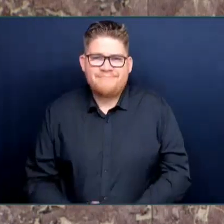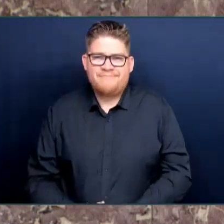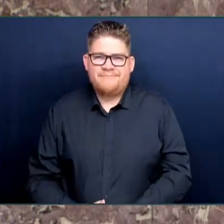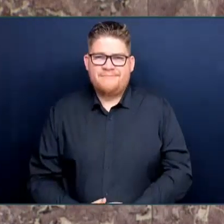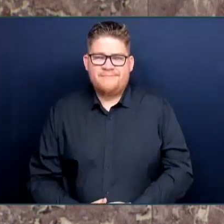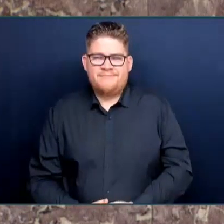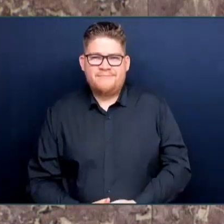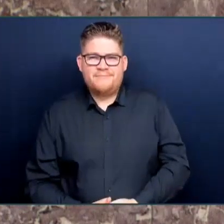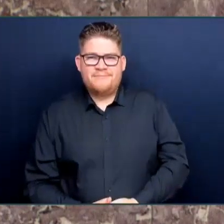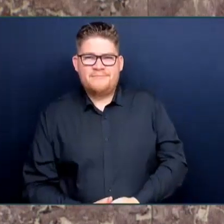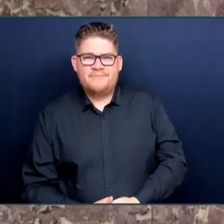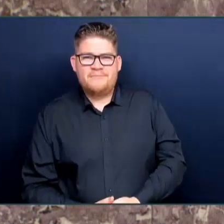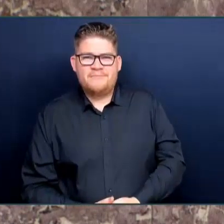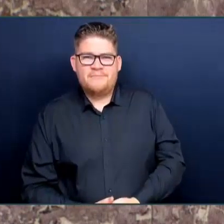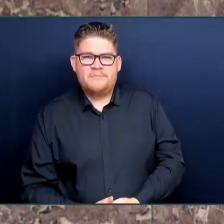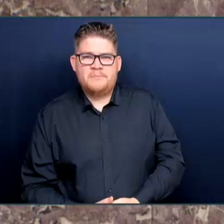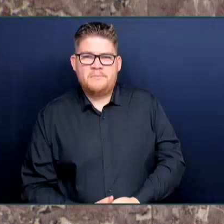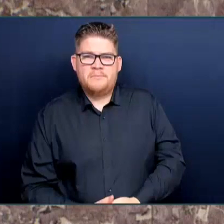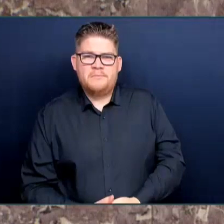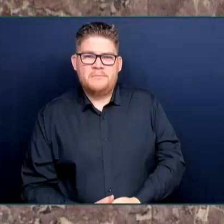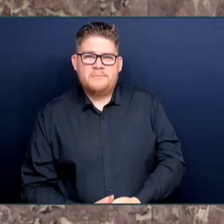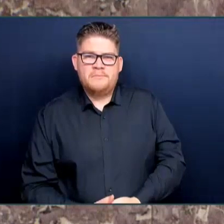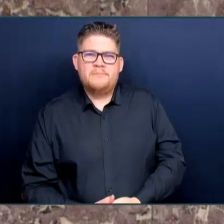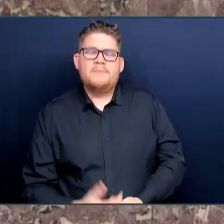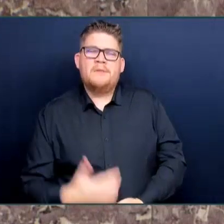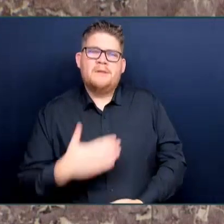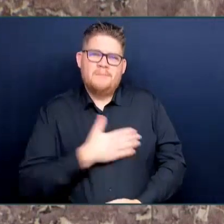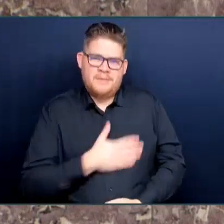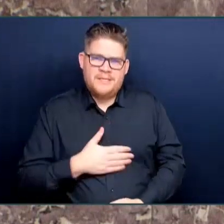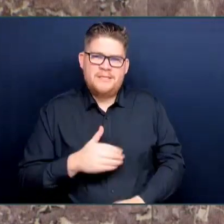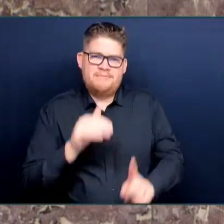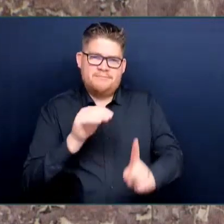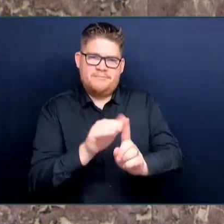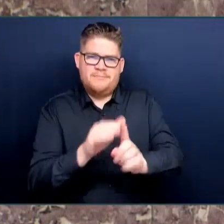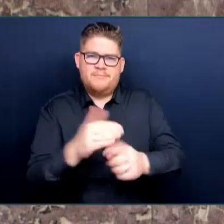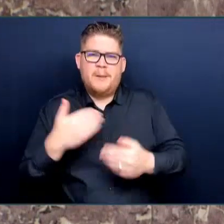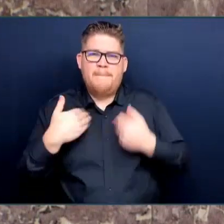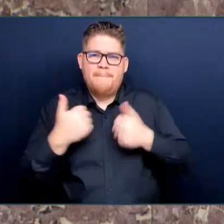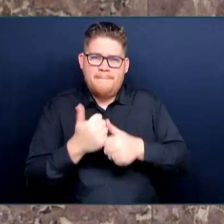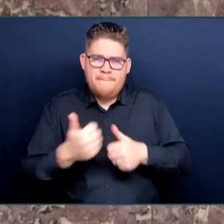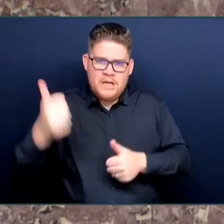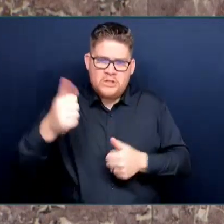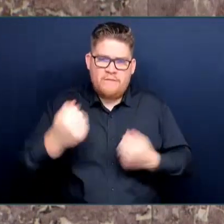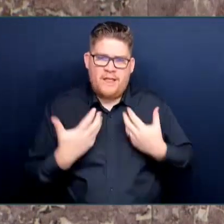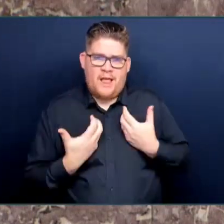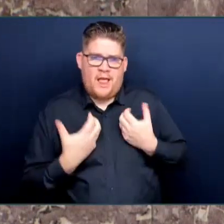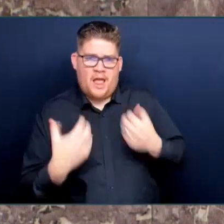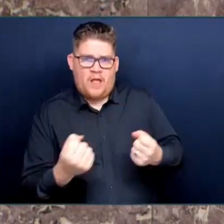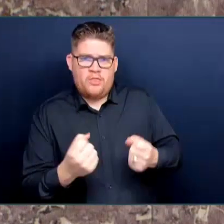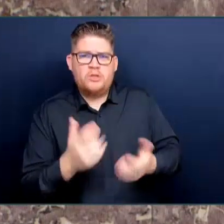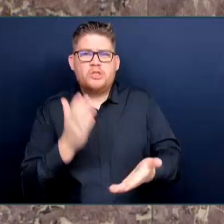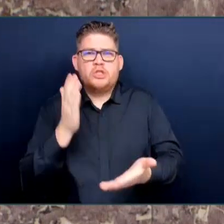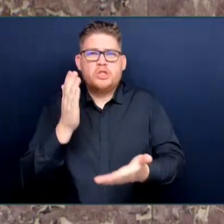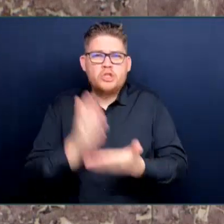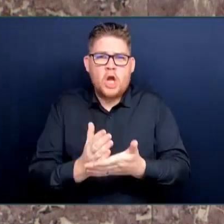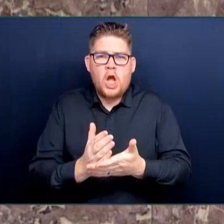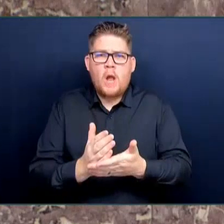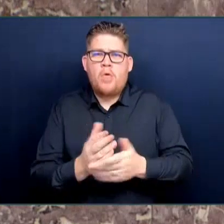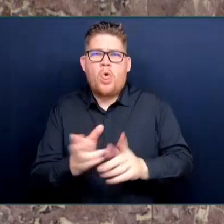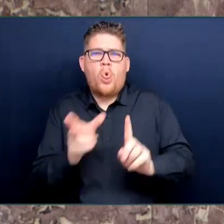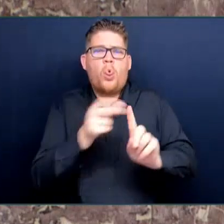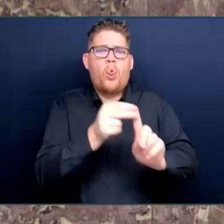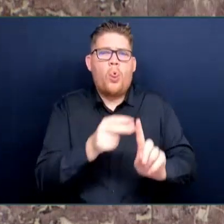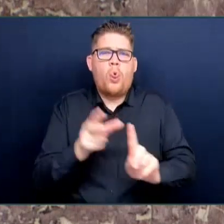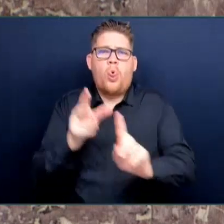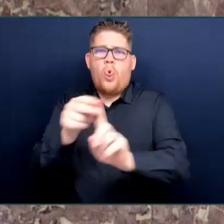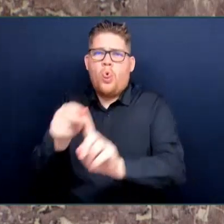of Health to stop his muzzling of healthcare workers, and as importantly, will he ensure that the